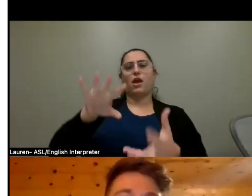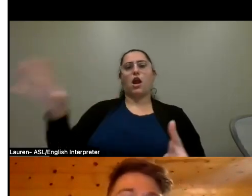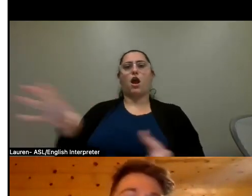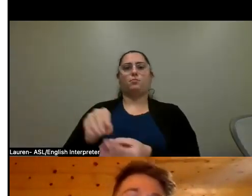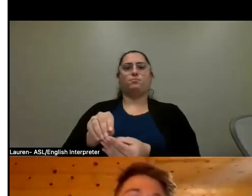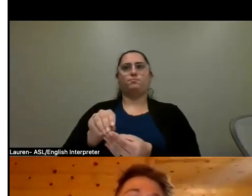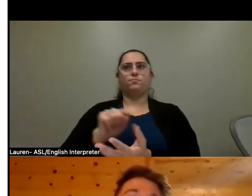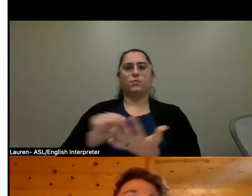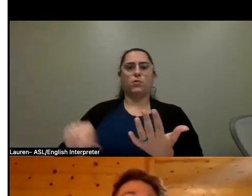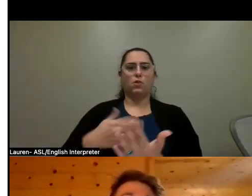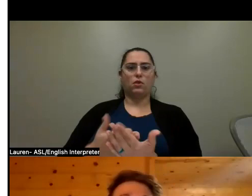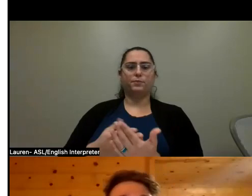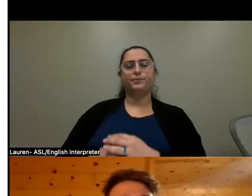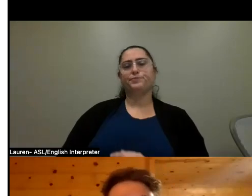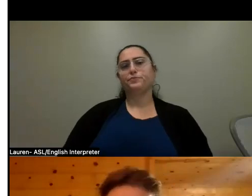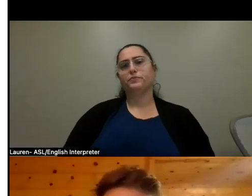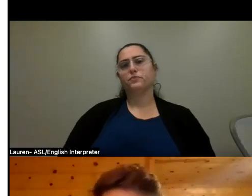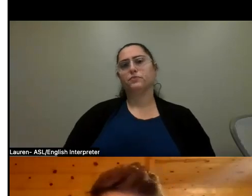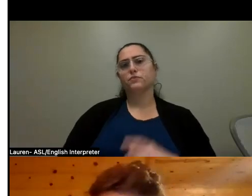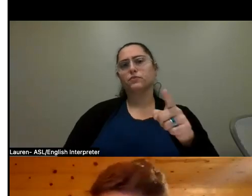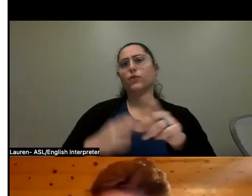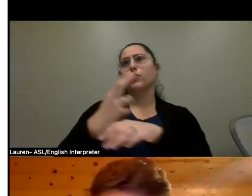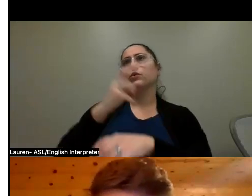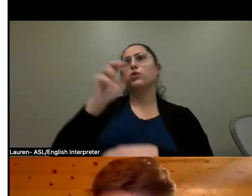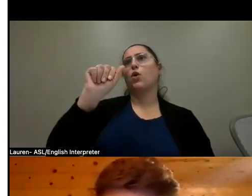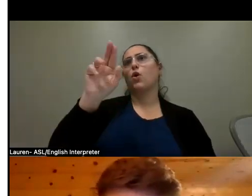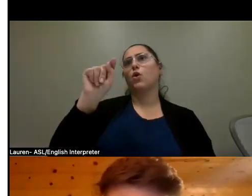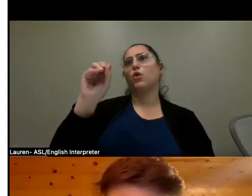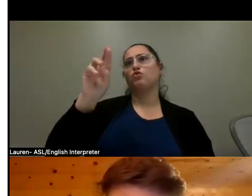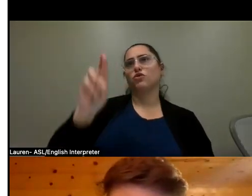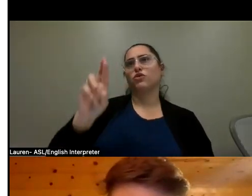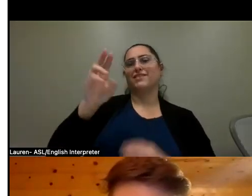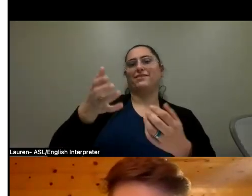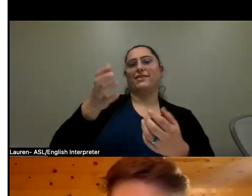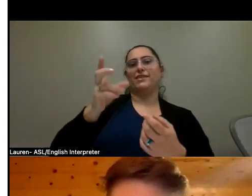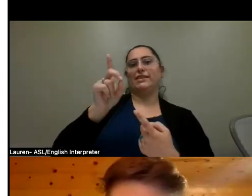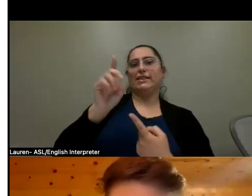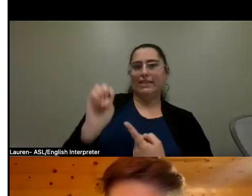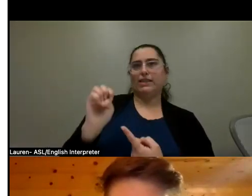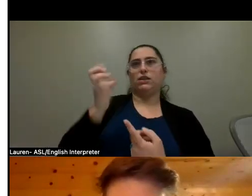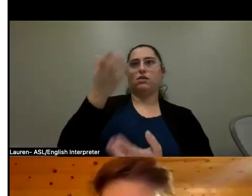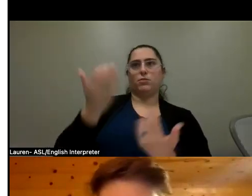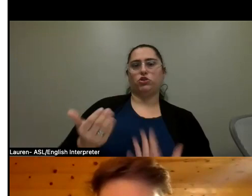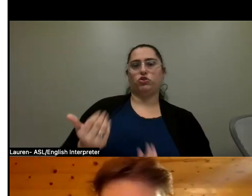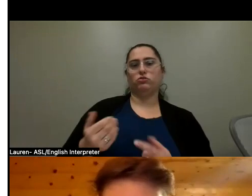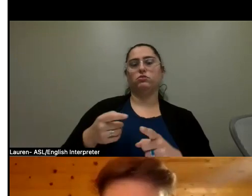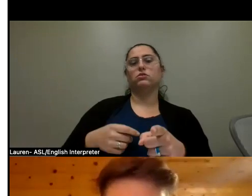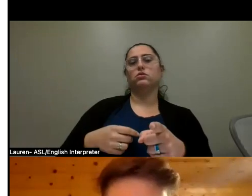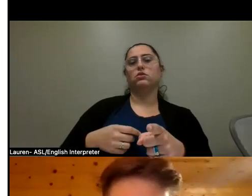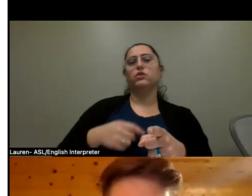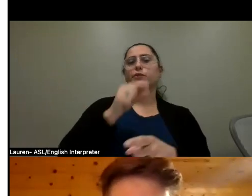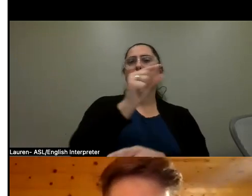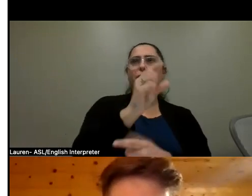So in this case, the model is using autoregressive decomposition. So for example, given a small bit of the sequence that is